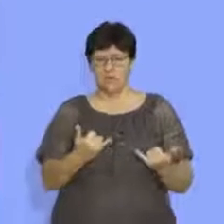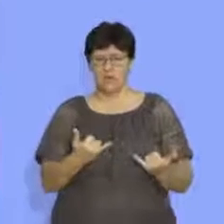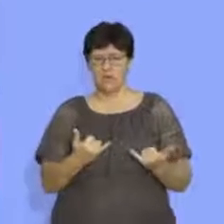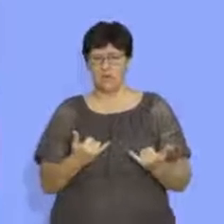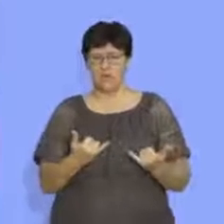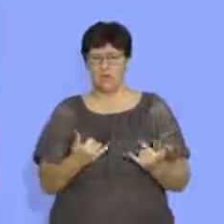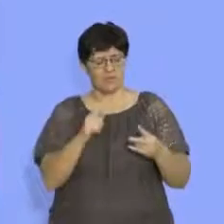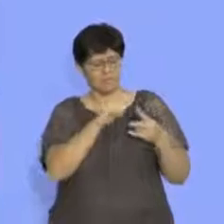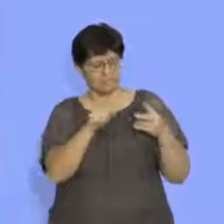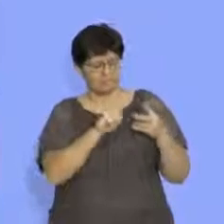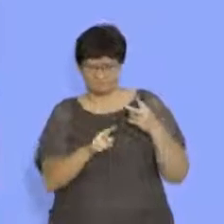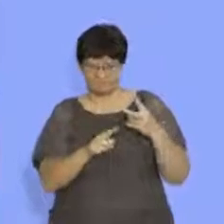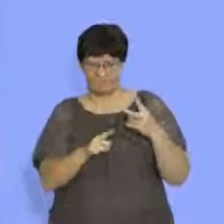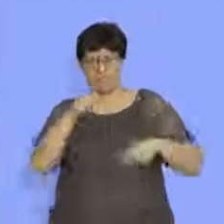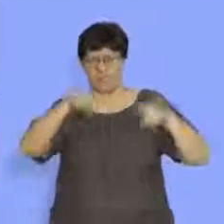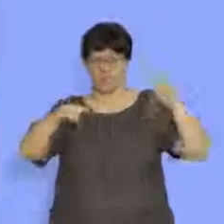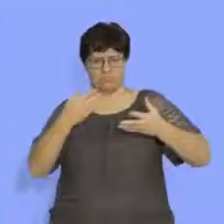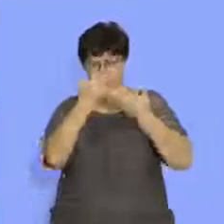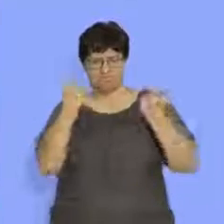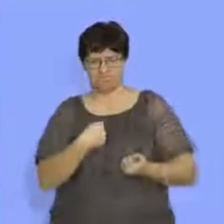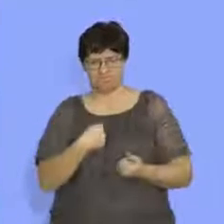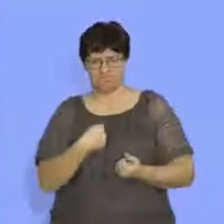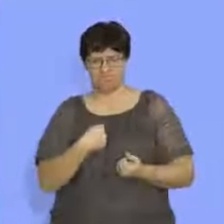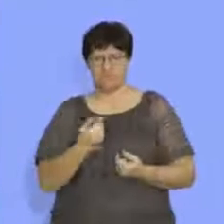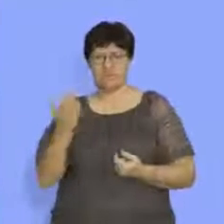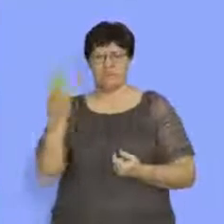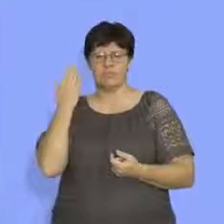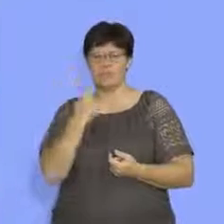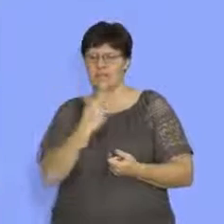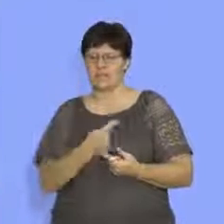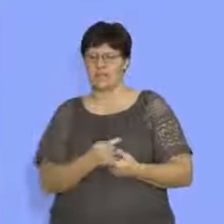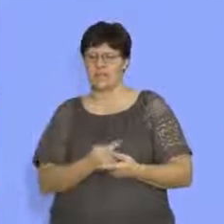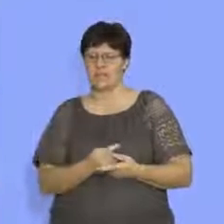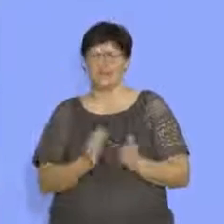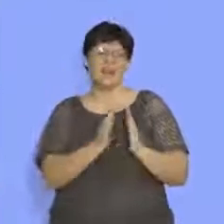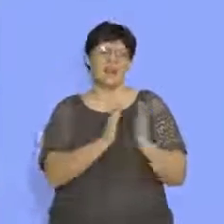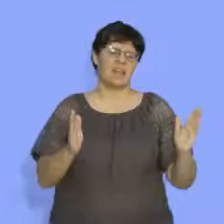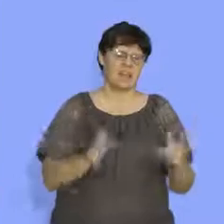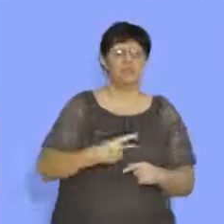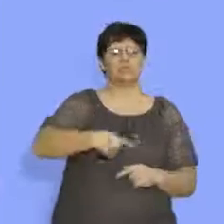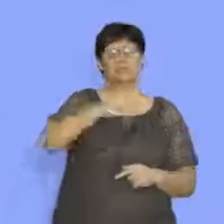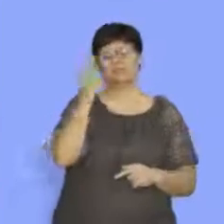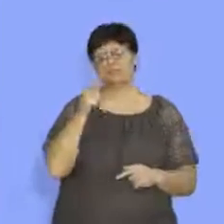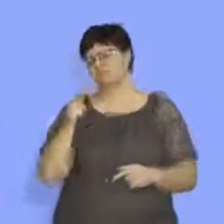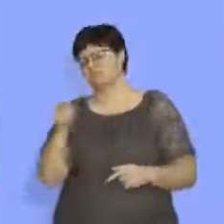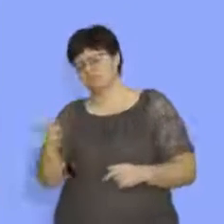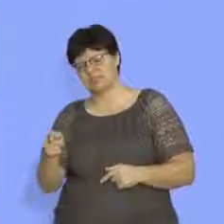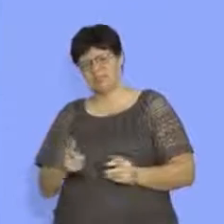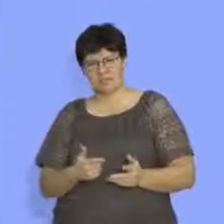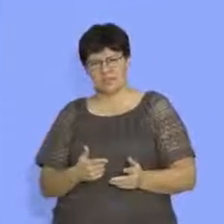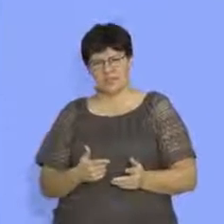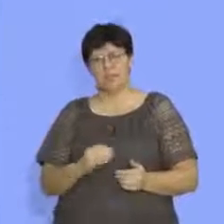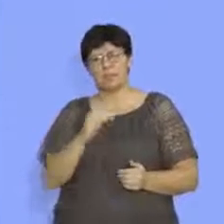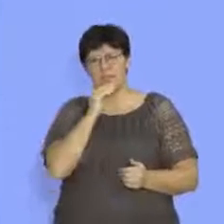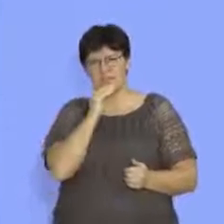now you are dealing with 2 different variables that you do not know. Remember the previous one I was saying the length of this is twice